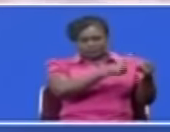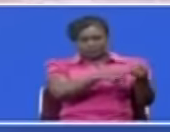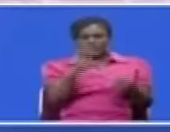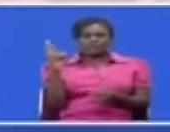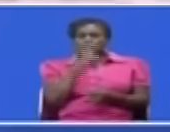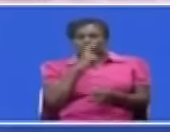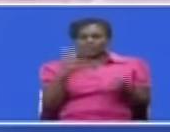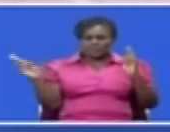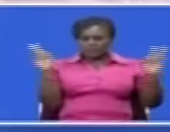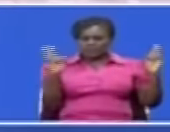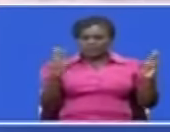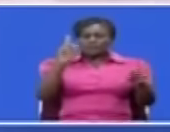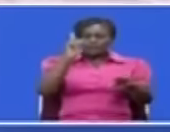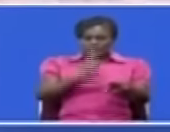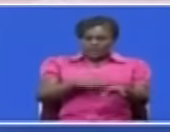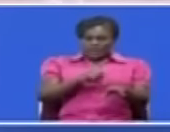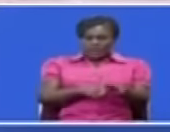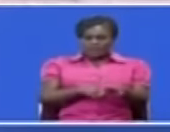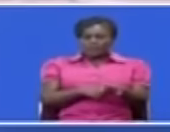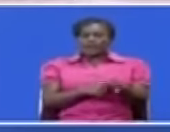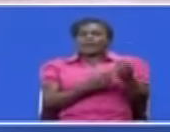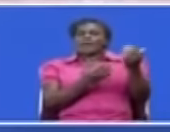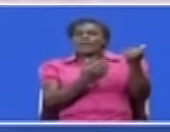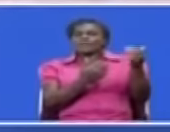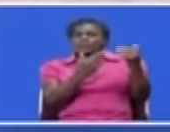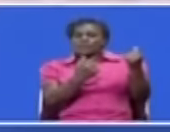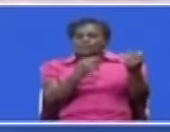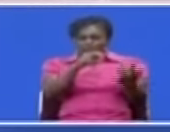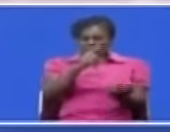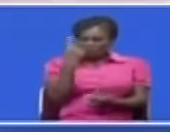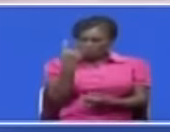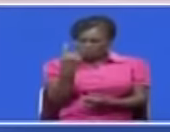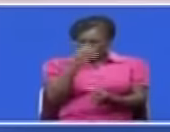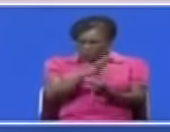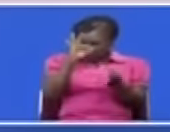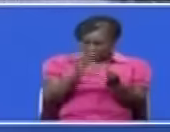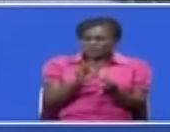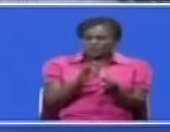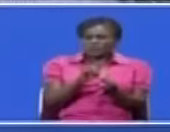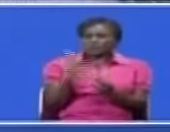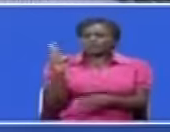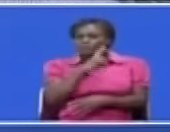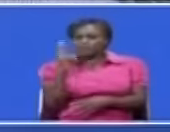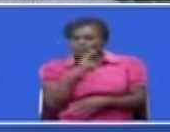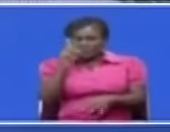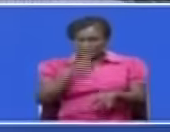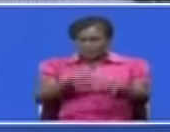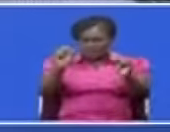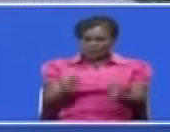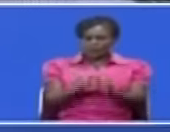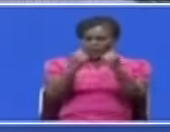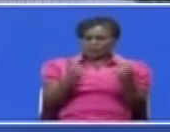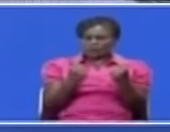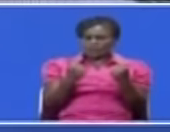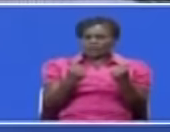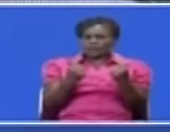disaster preparedness. When we are now anticipating a particular disaster, we go to preparedness. When it comes, we